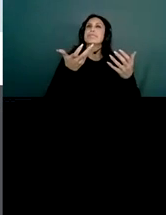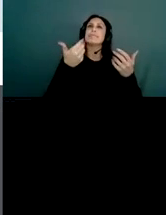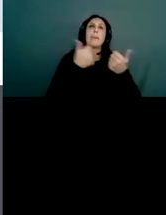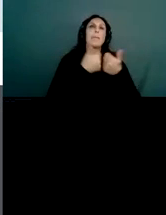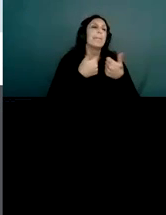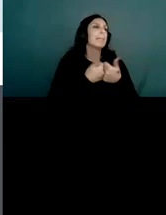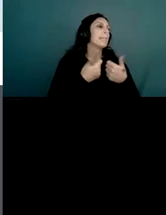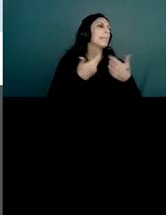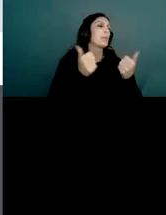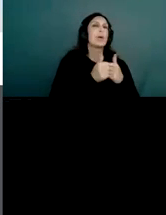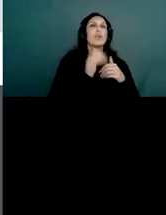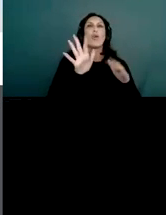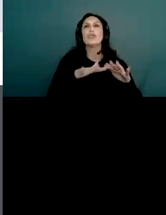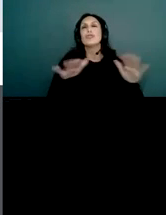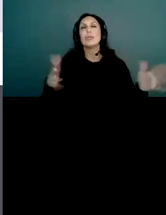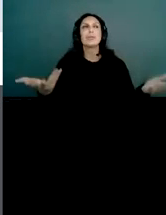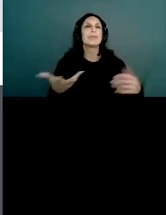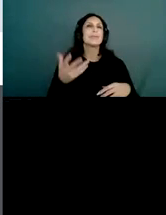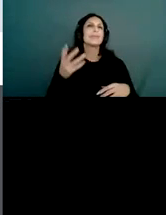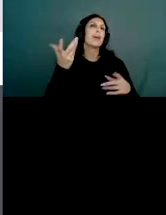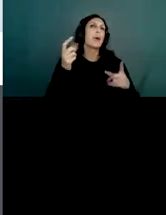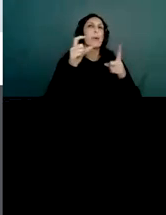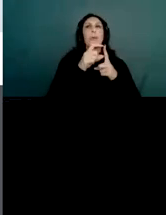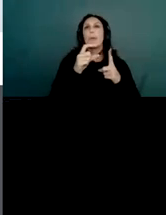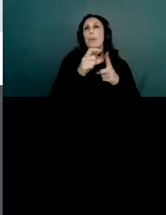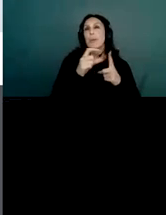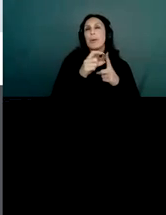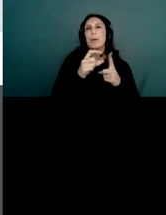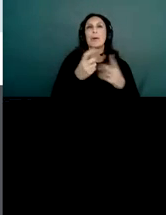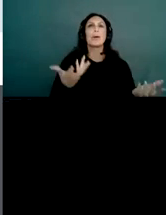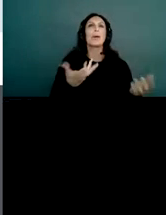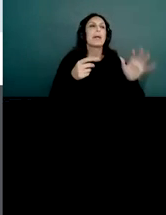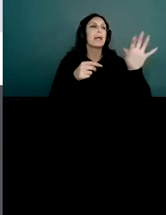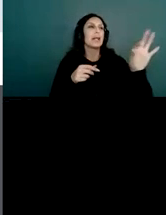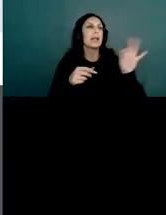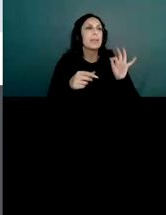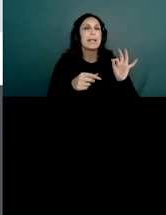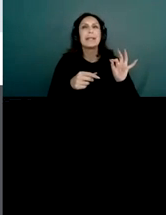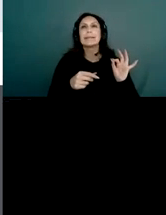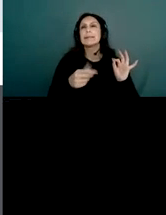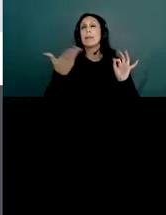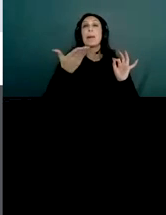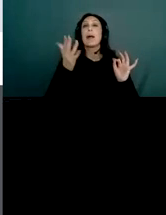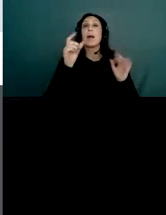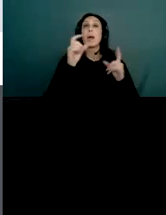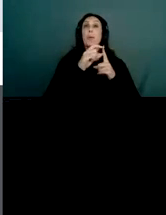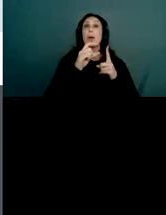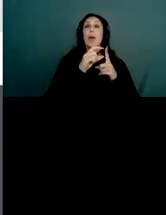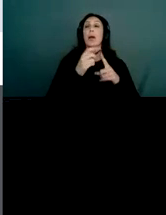same letter sound as a word that you start with, like in pink, they might look for objects that begin with that same